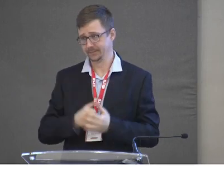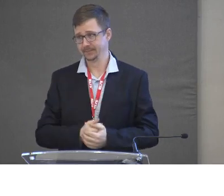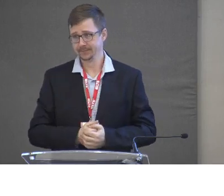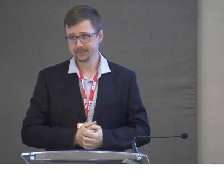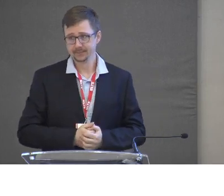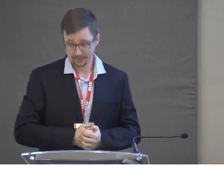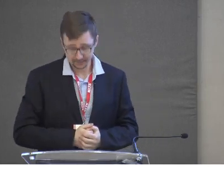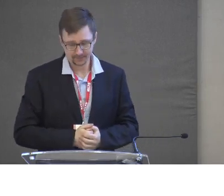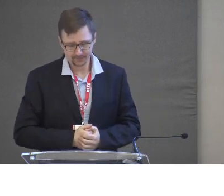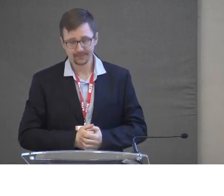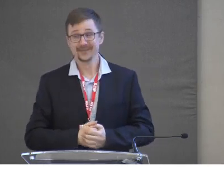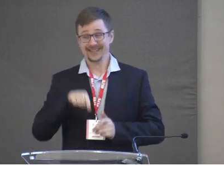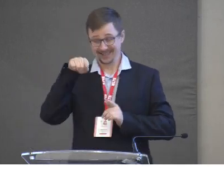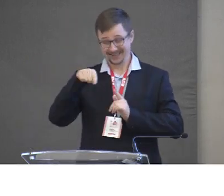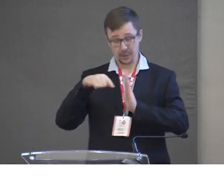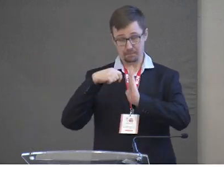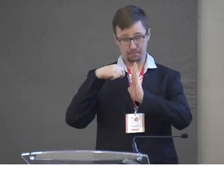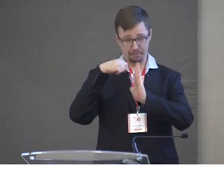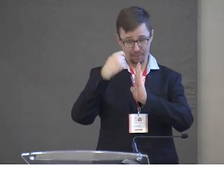hearing people, deaf people,